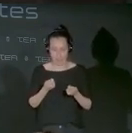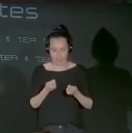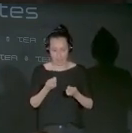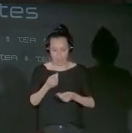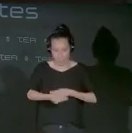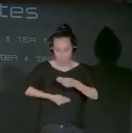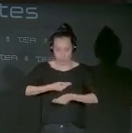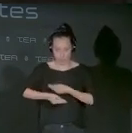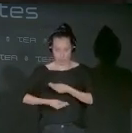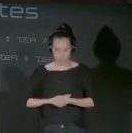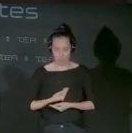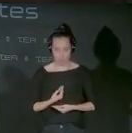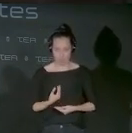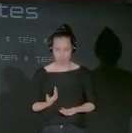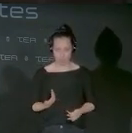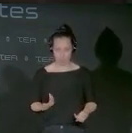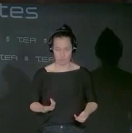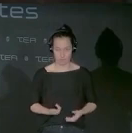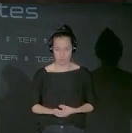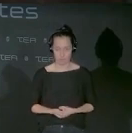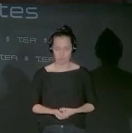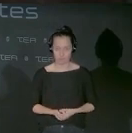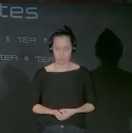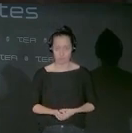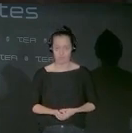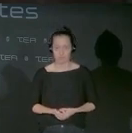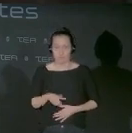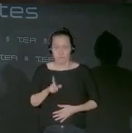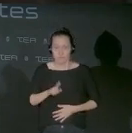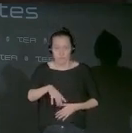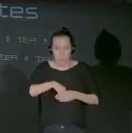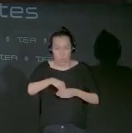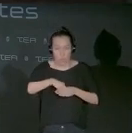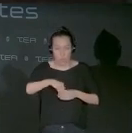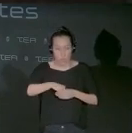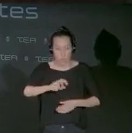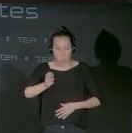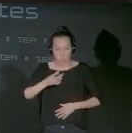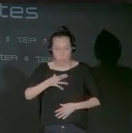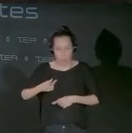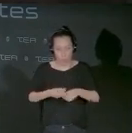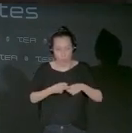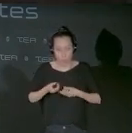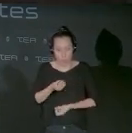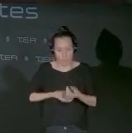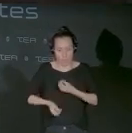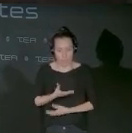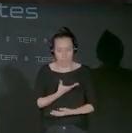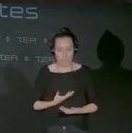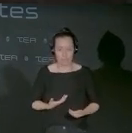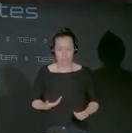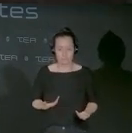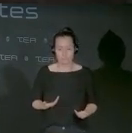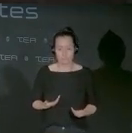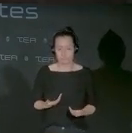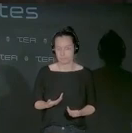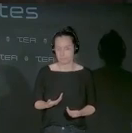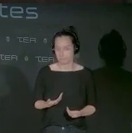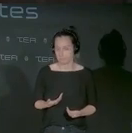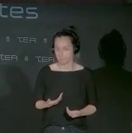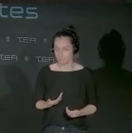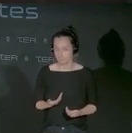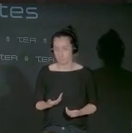very player-friendly. We are allowing people to modify our software by creating